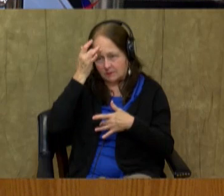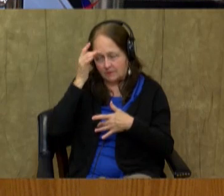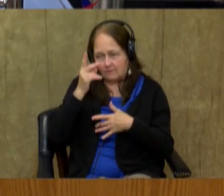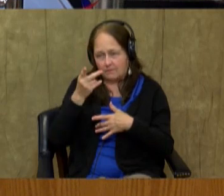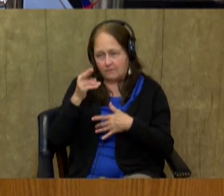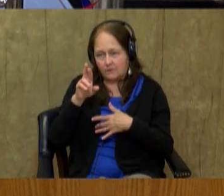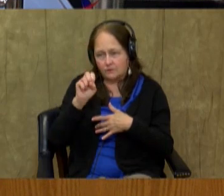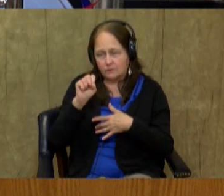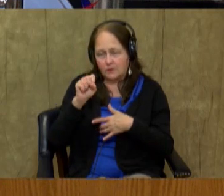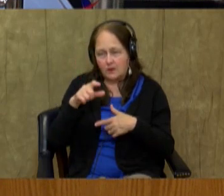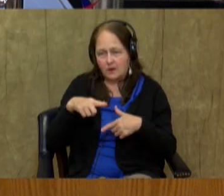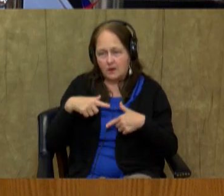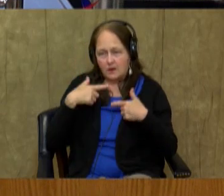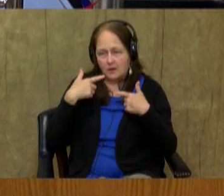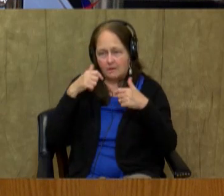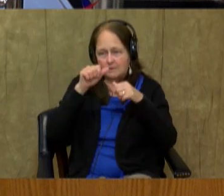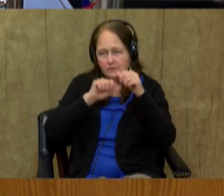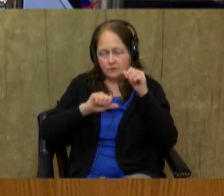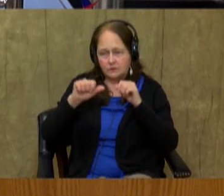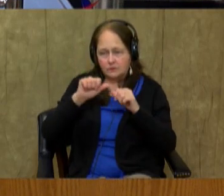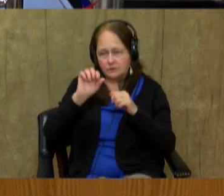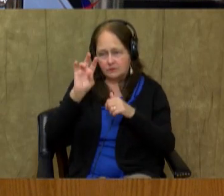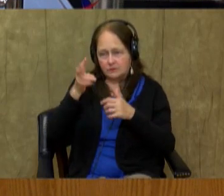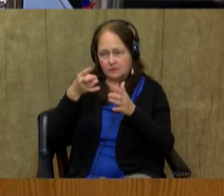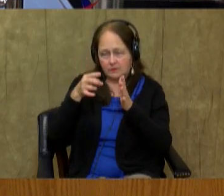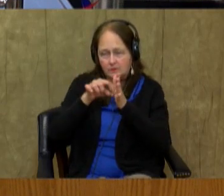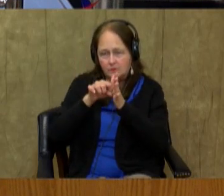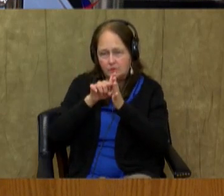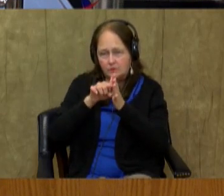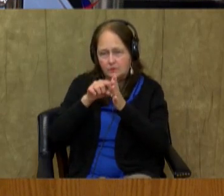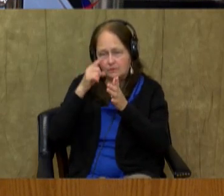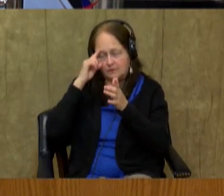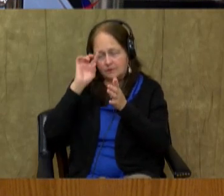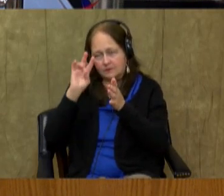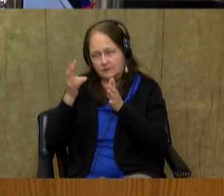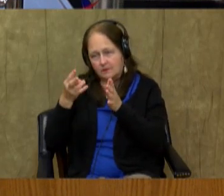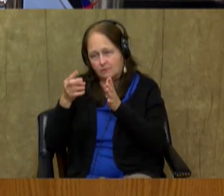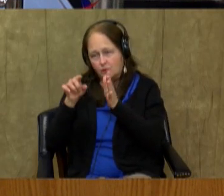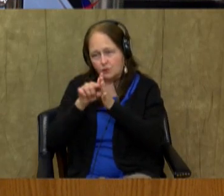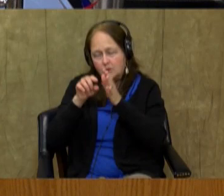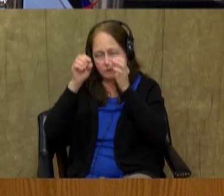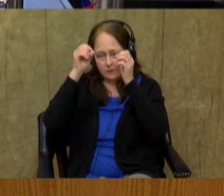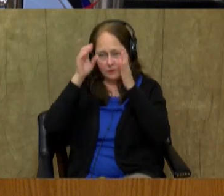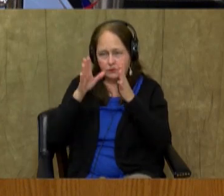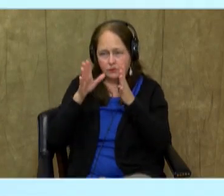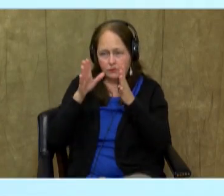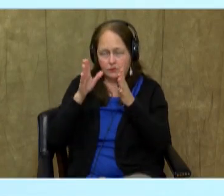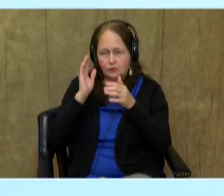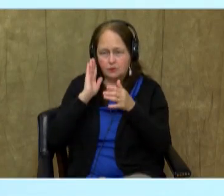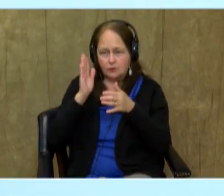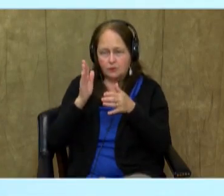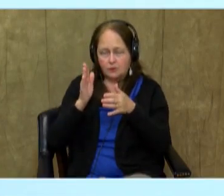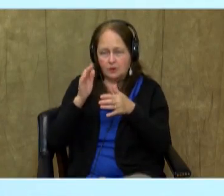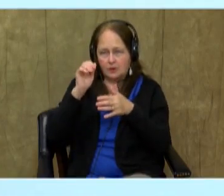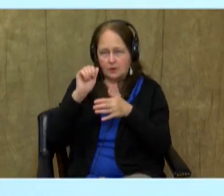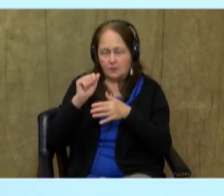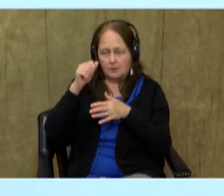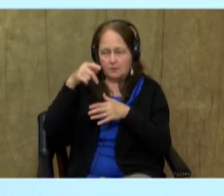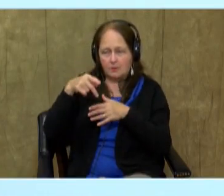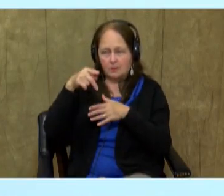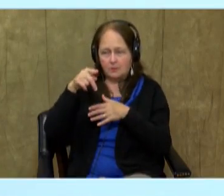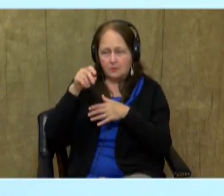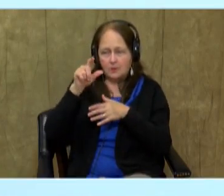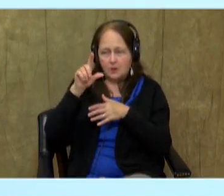is life science that you will get to cover in 7th grade. So I'm going to leave that for the 7th grade teachers. And we're going to jump into the Apollo